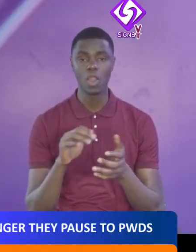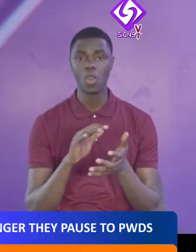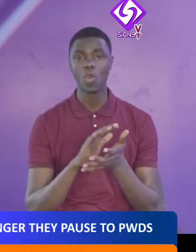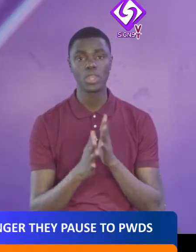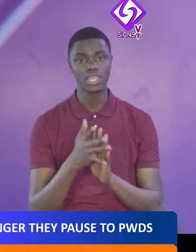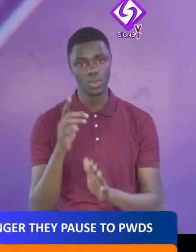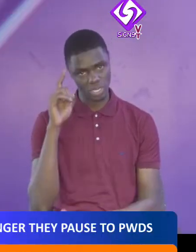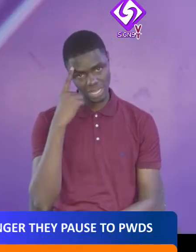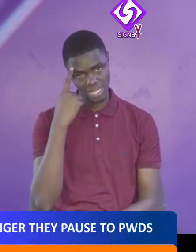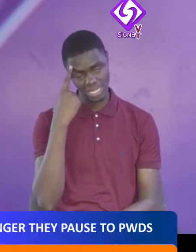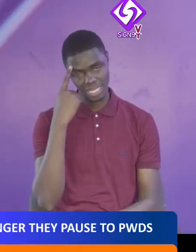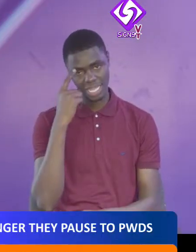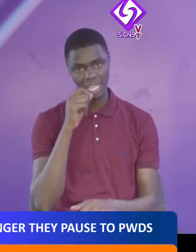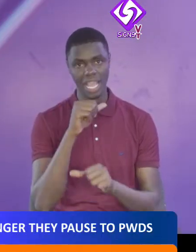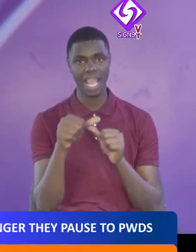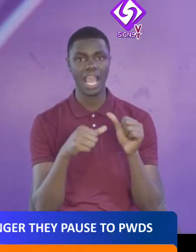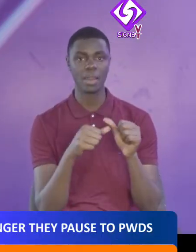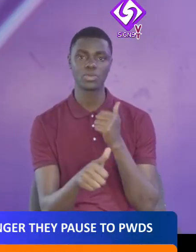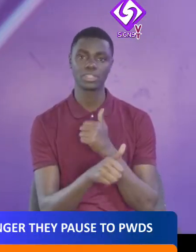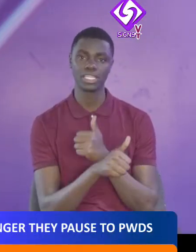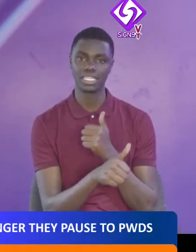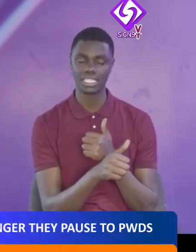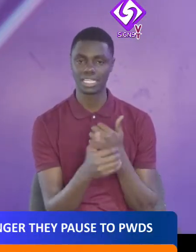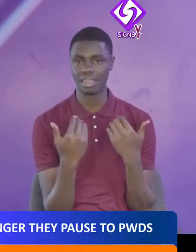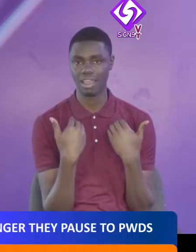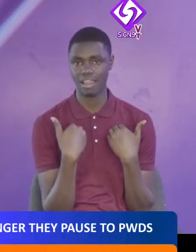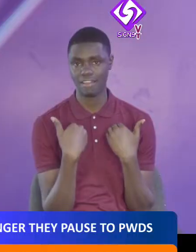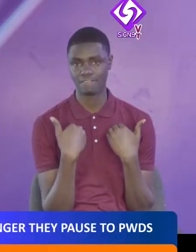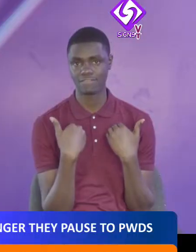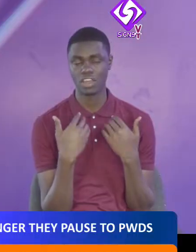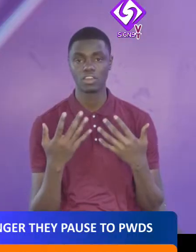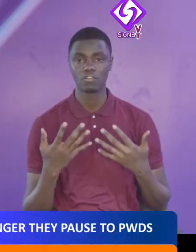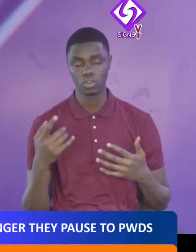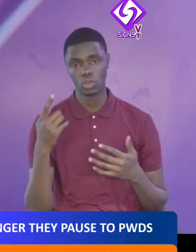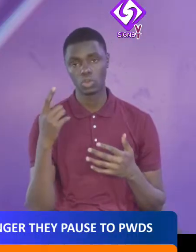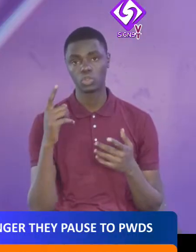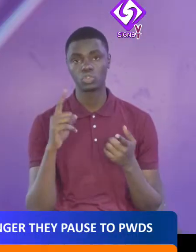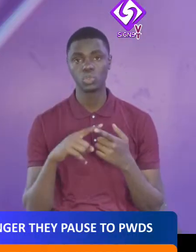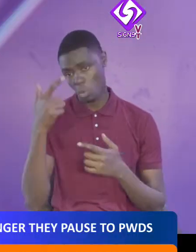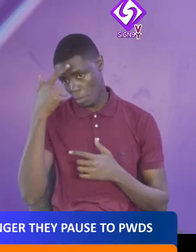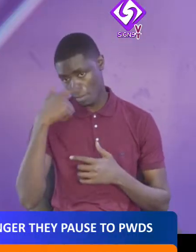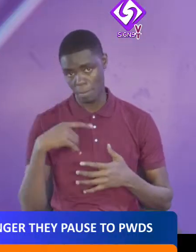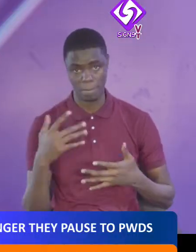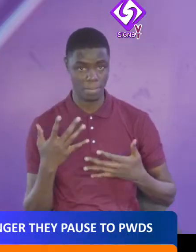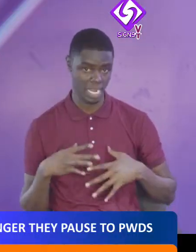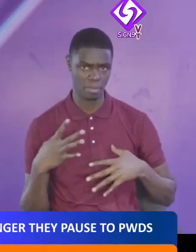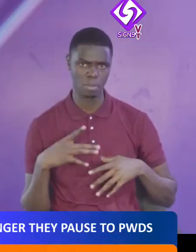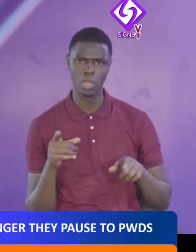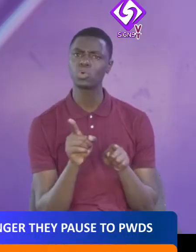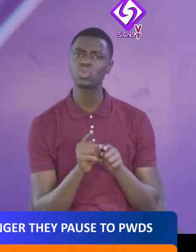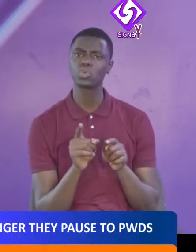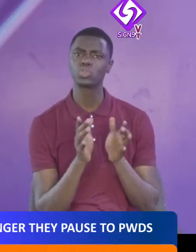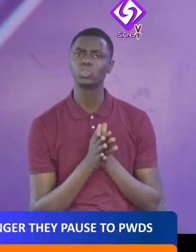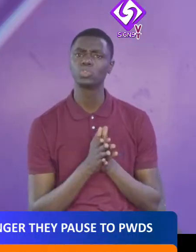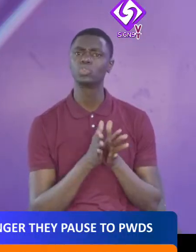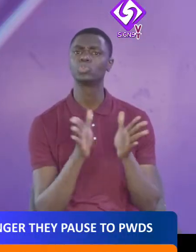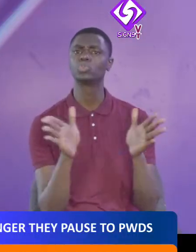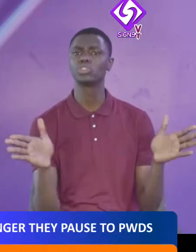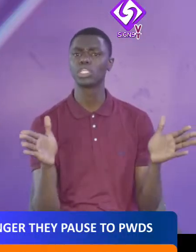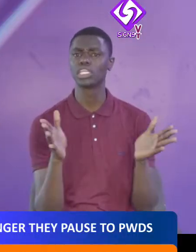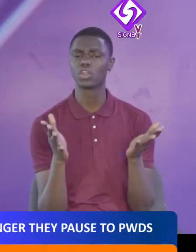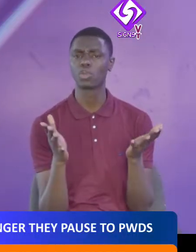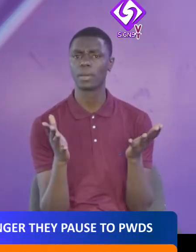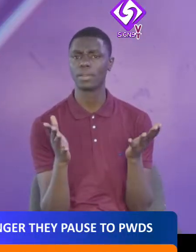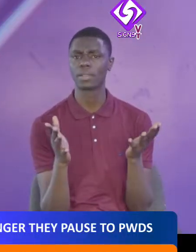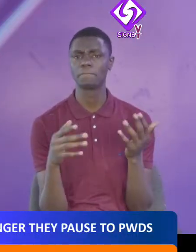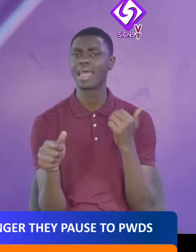thinking of the consequences that they pose, of the danger that they pose to persons with disabilities, and even to the general public. And the main danger